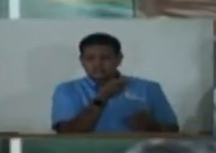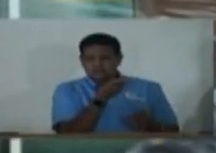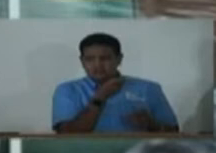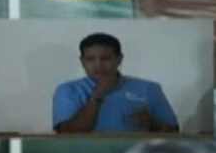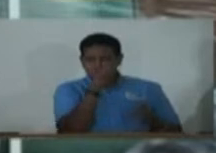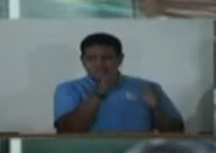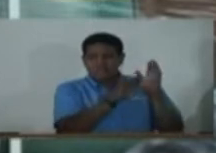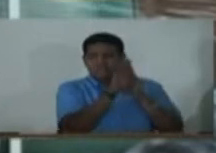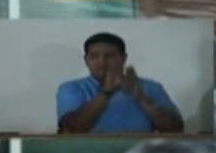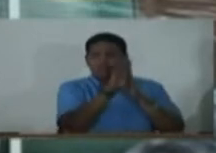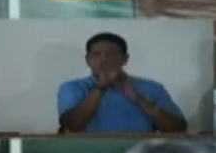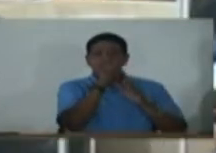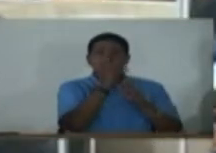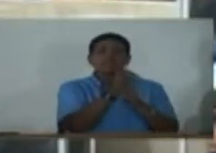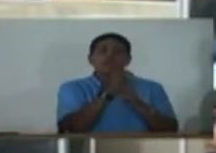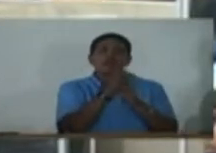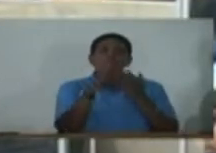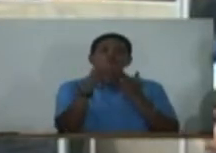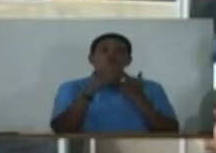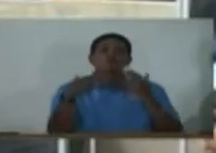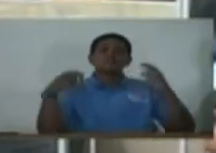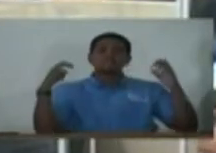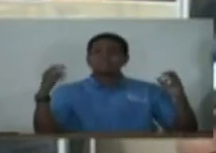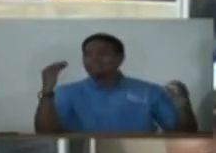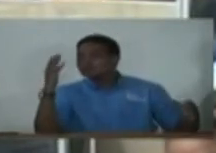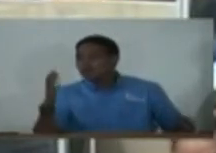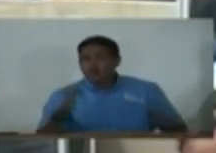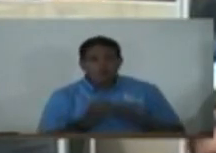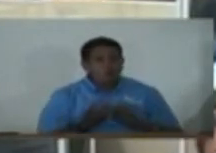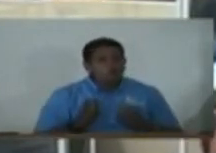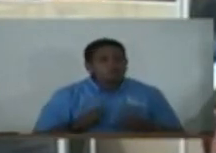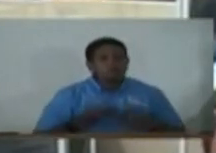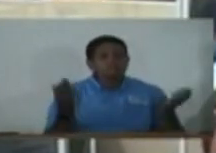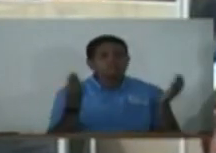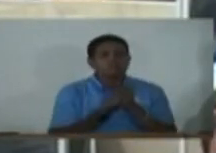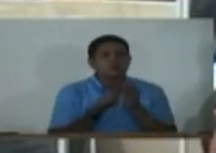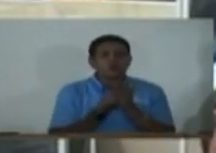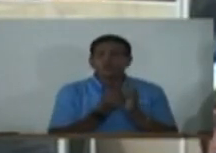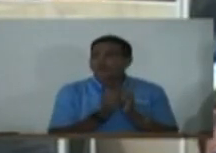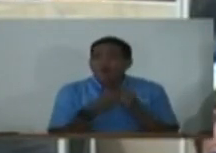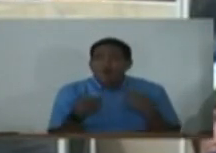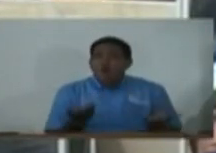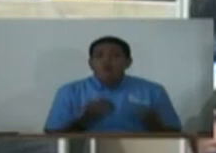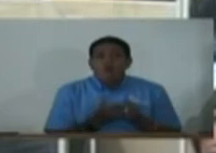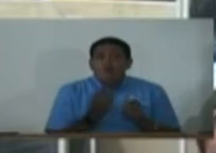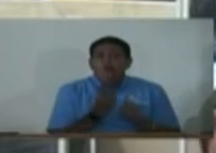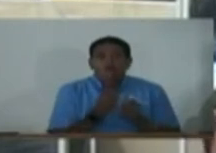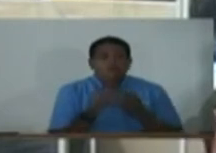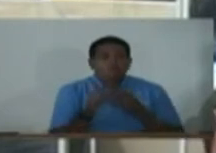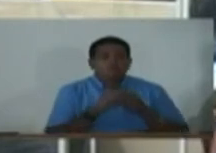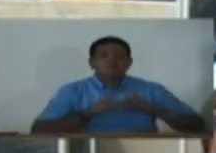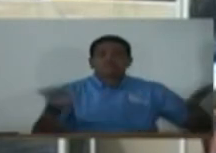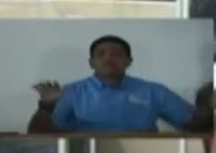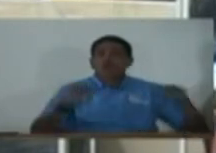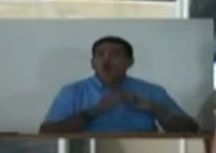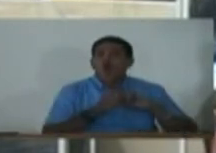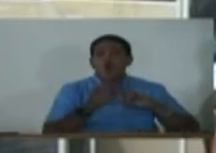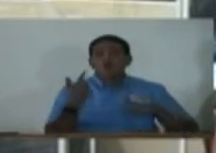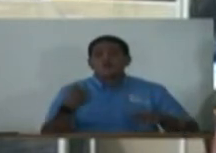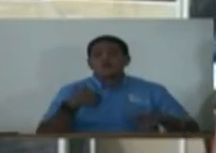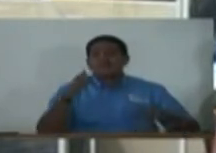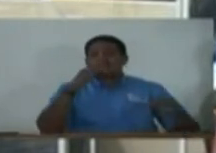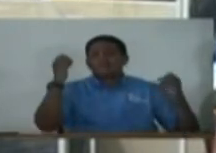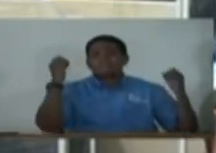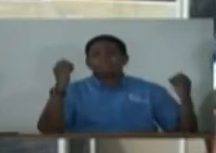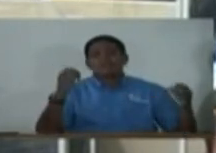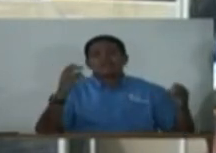developed the CARE program, and we sat down and we said, how are we going to do this? Because we have so many